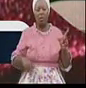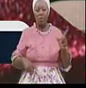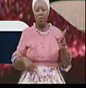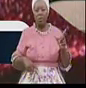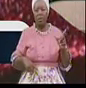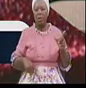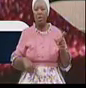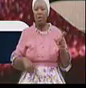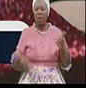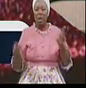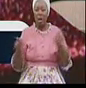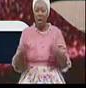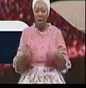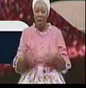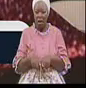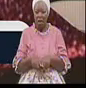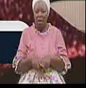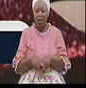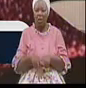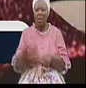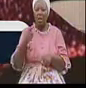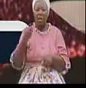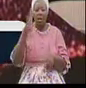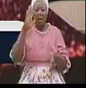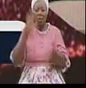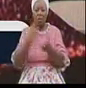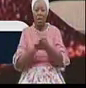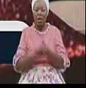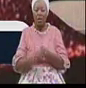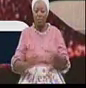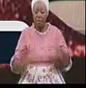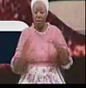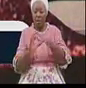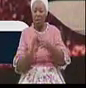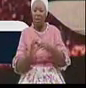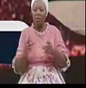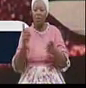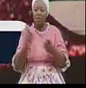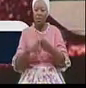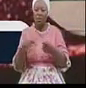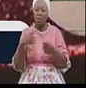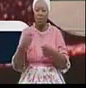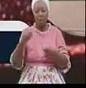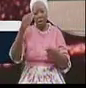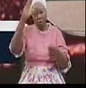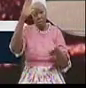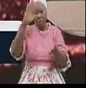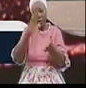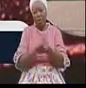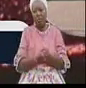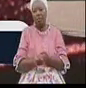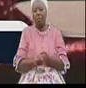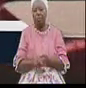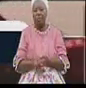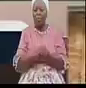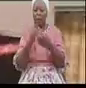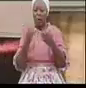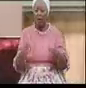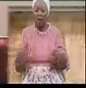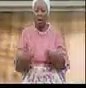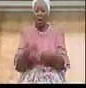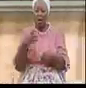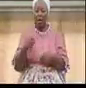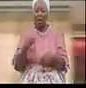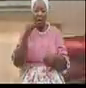Lord like the bride cleaves to the bridegroom. Like the